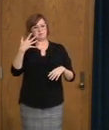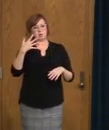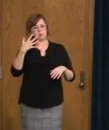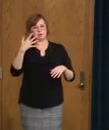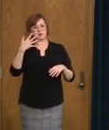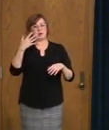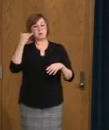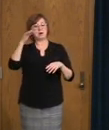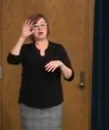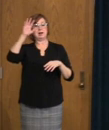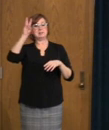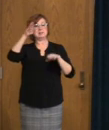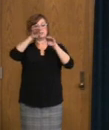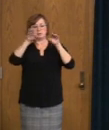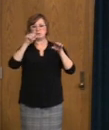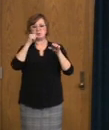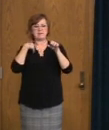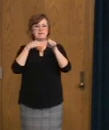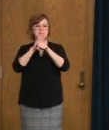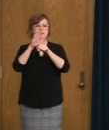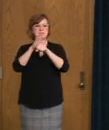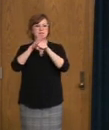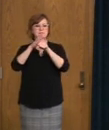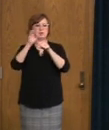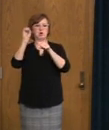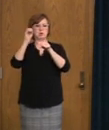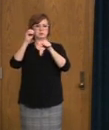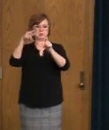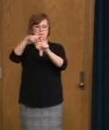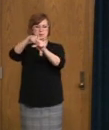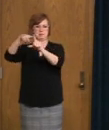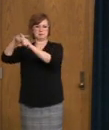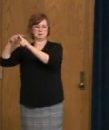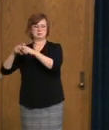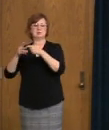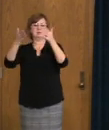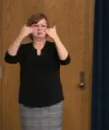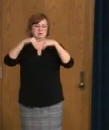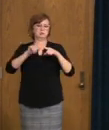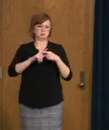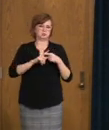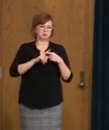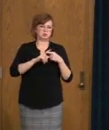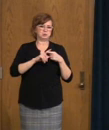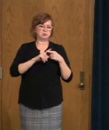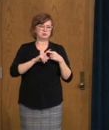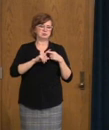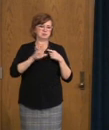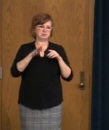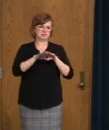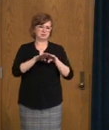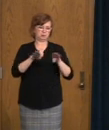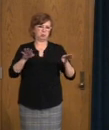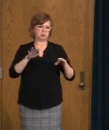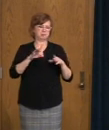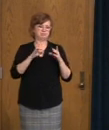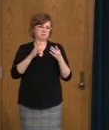didn't necessarily have the level of oxygen that we felt comfortable with and moved them to another unit. And it's a slight adjustment in the